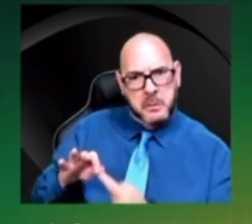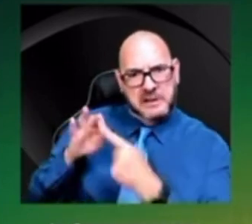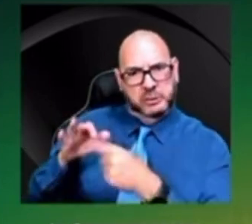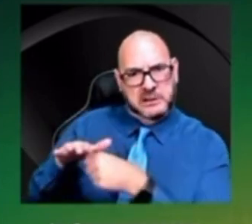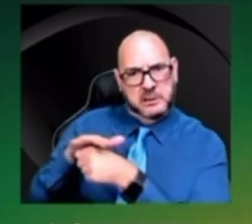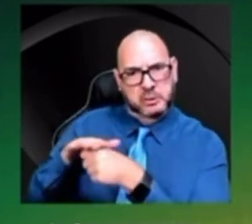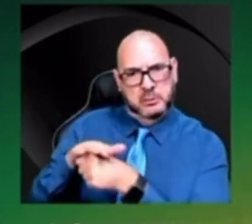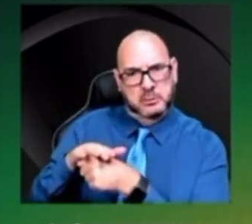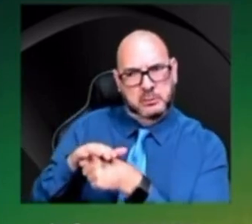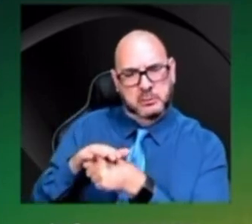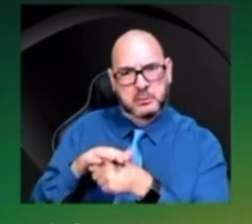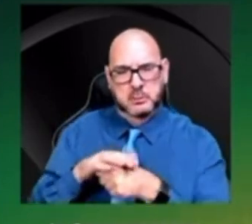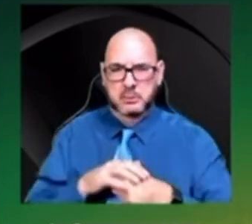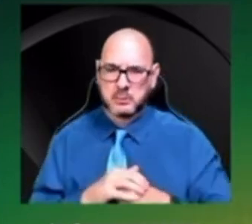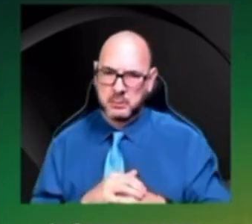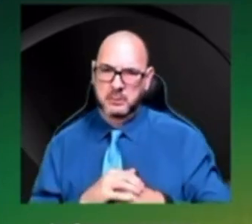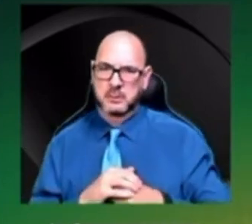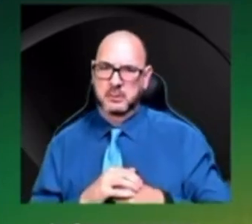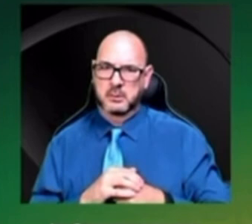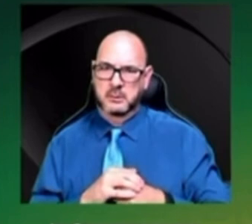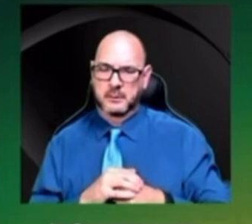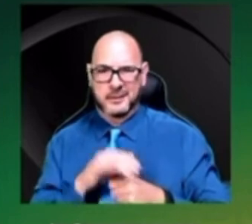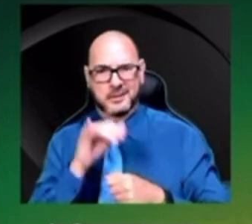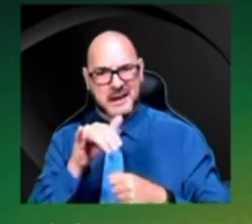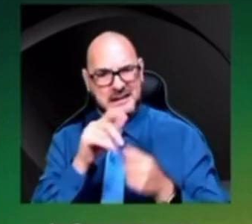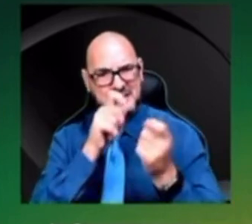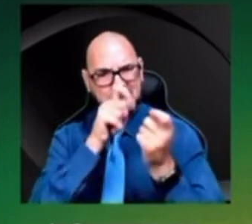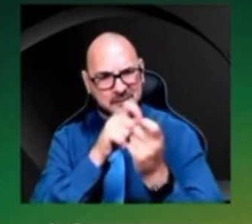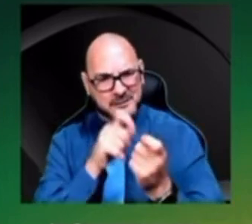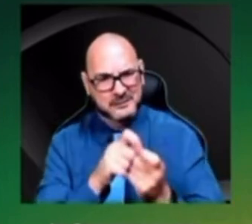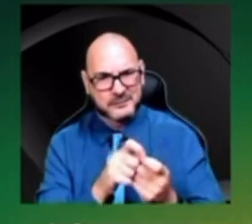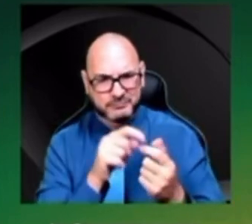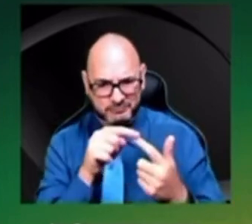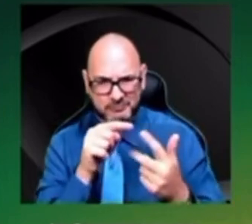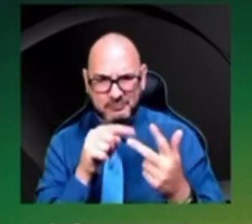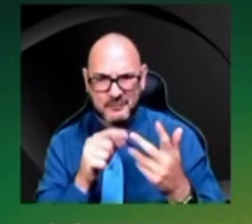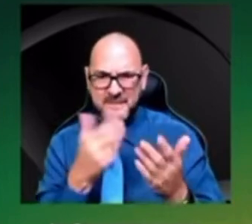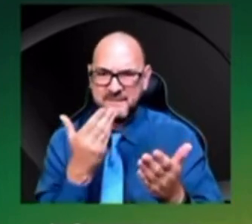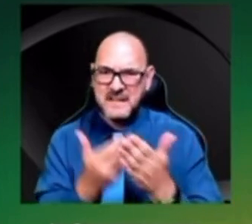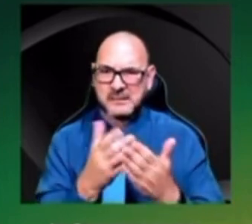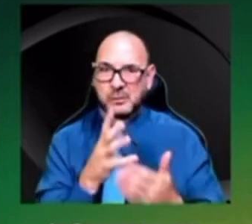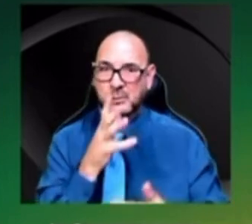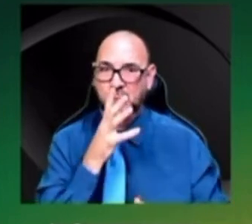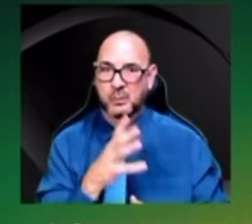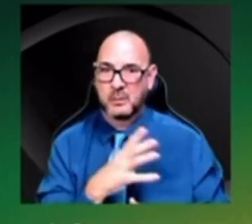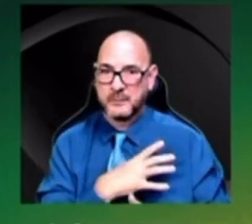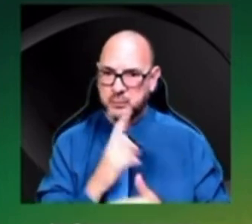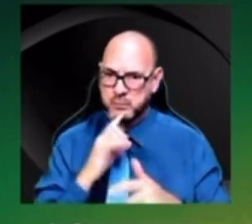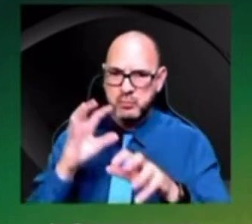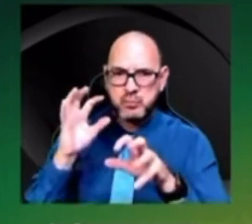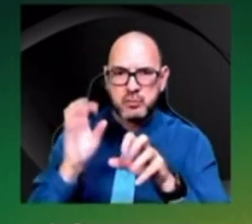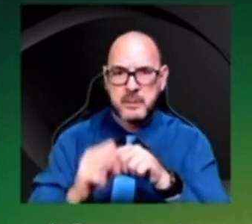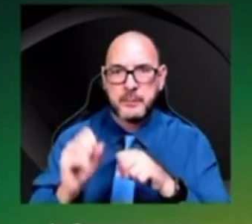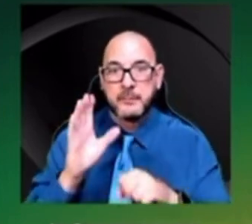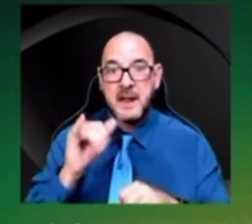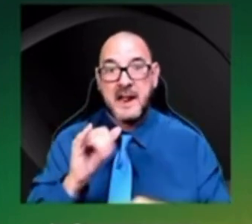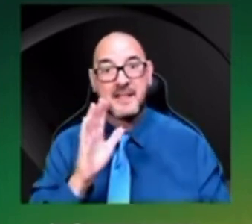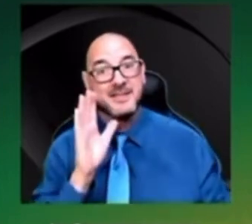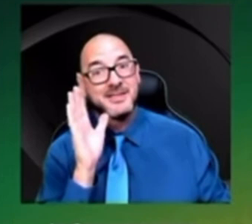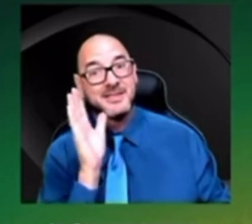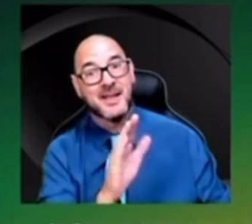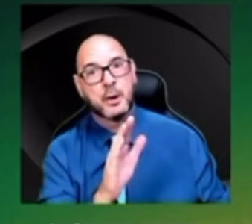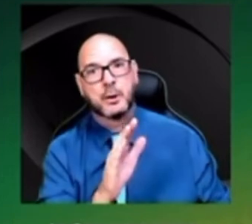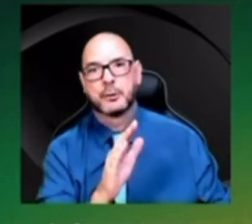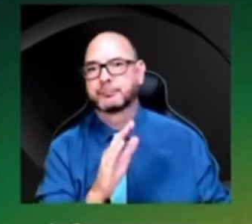the fact that women were being raped by their captors and